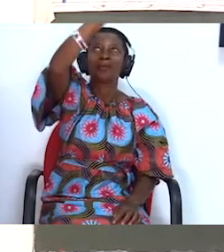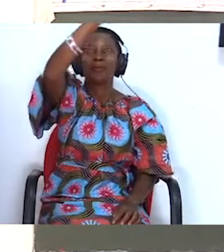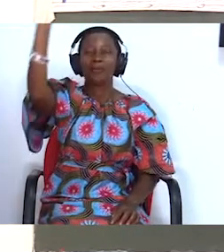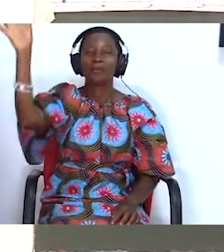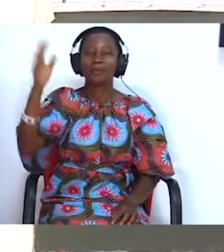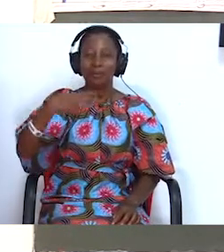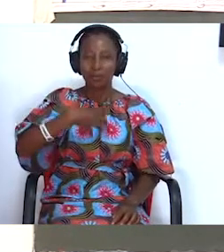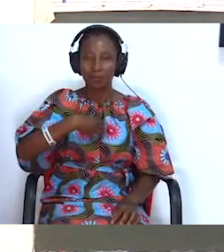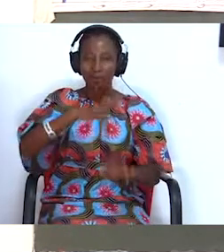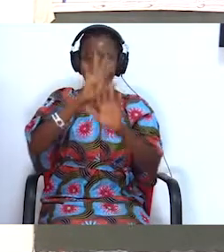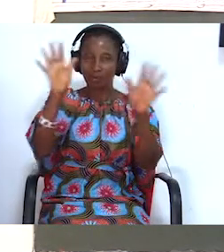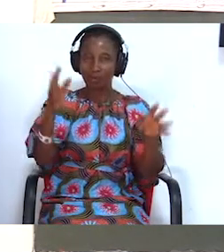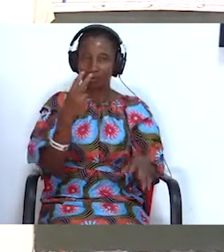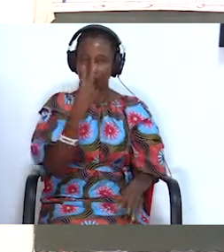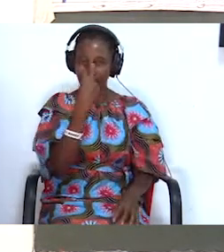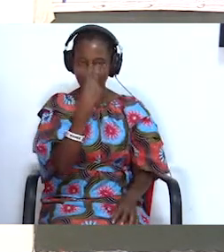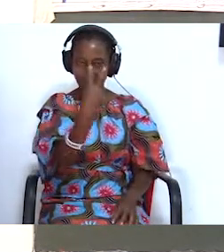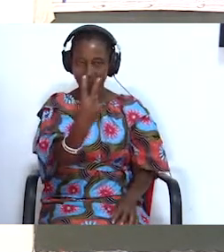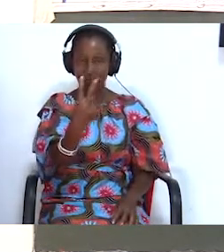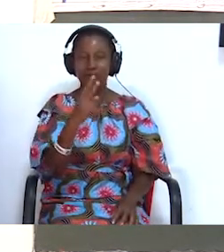You raise your finger up,